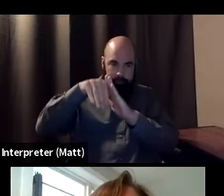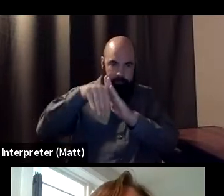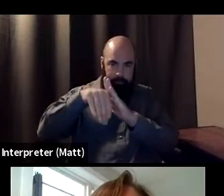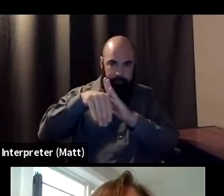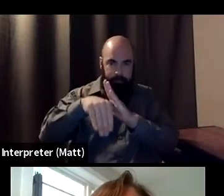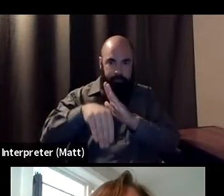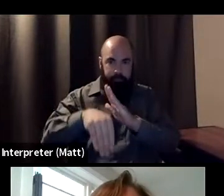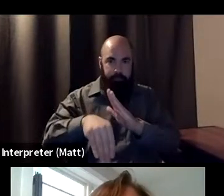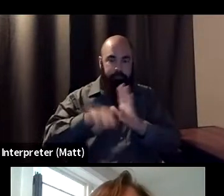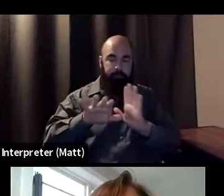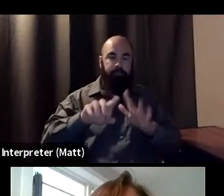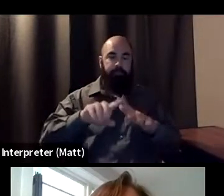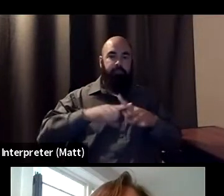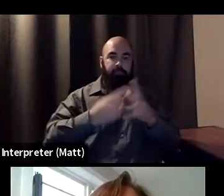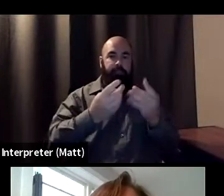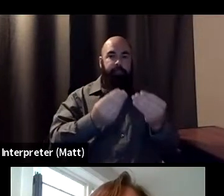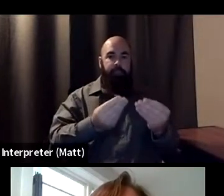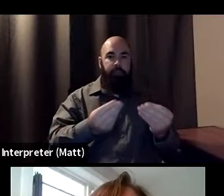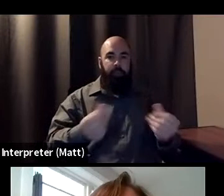of